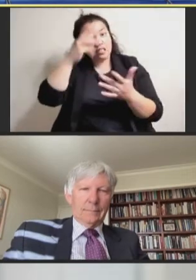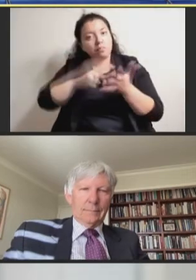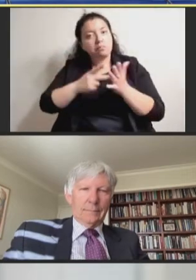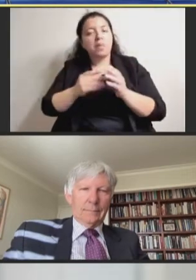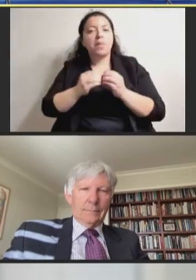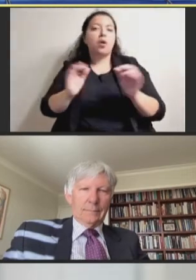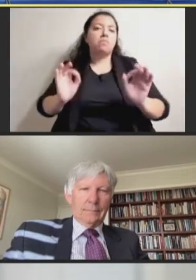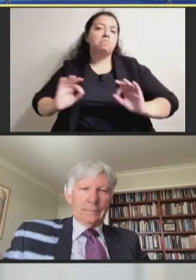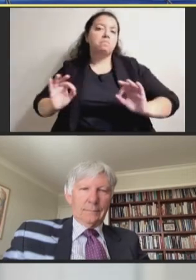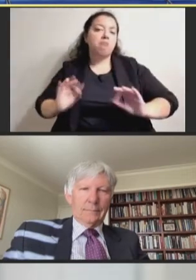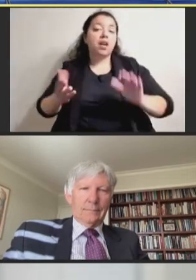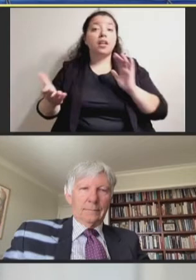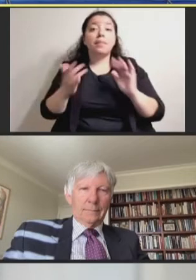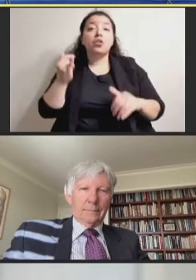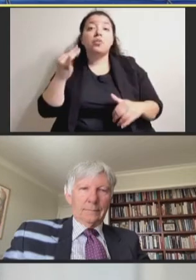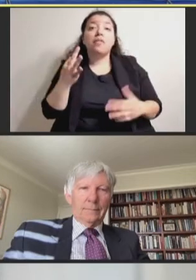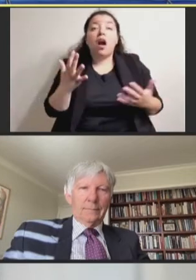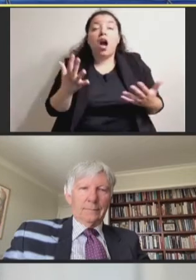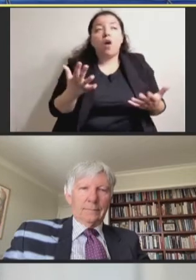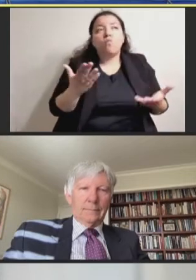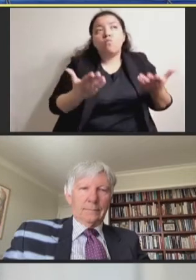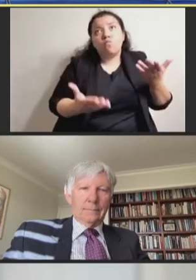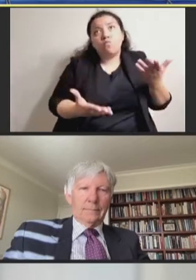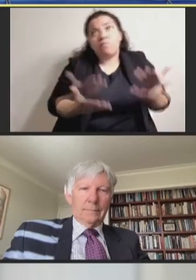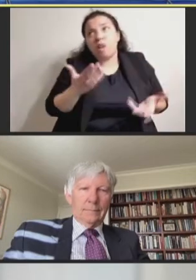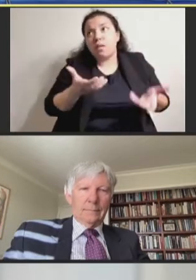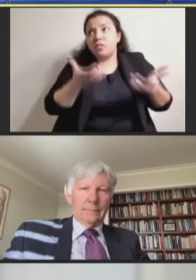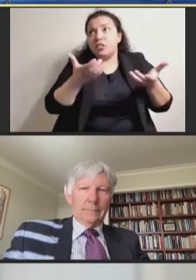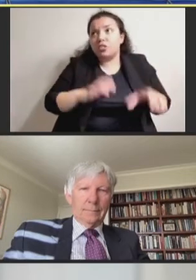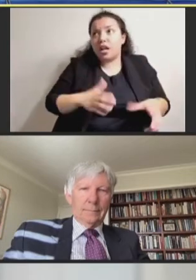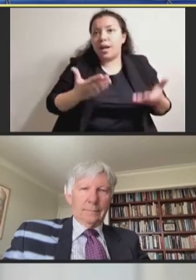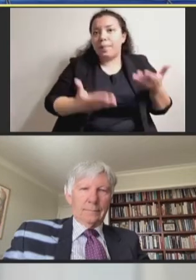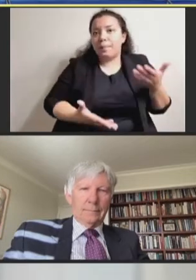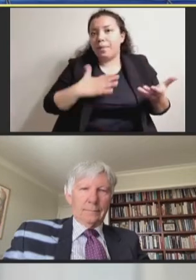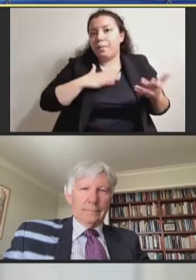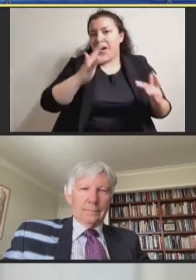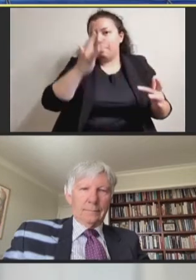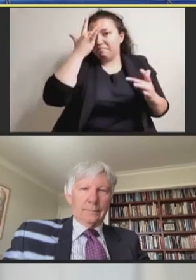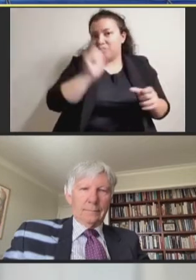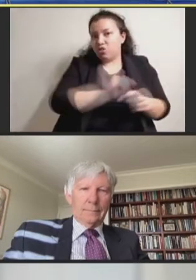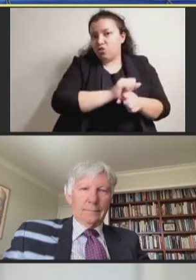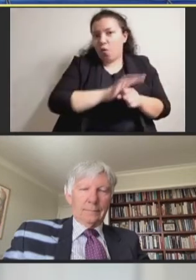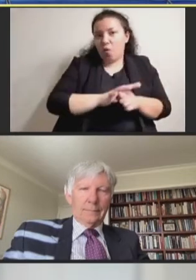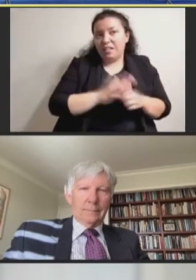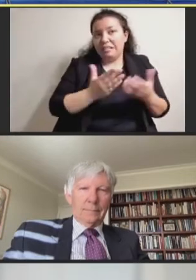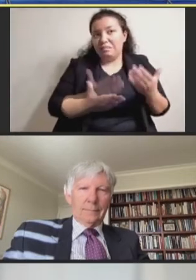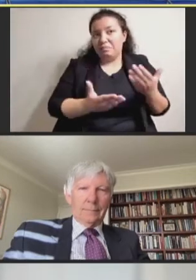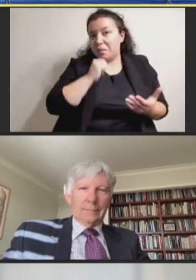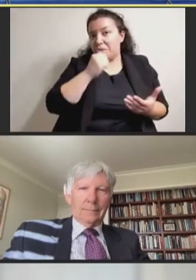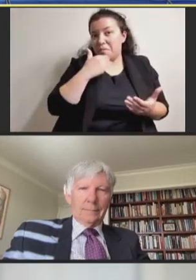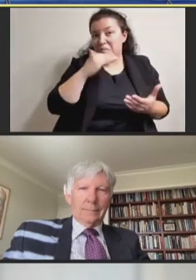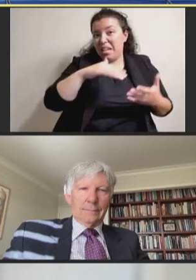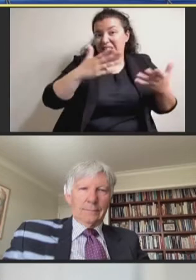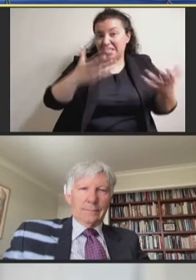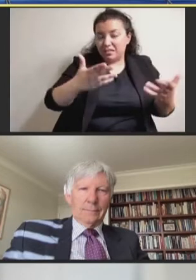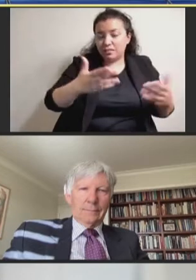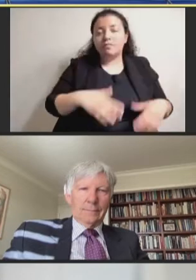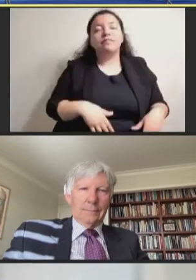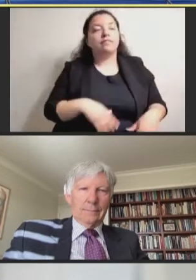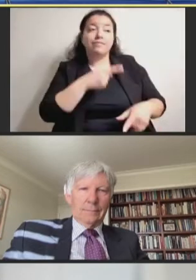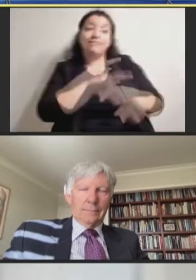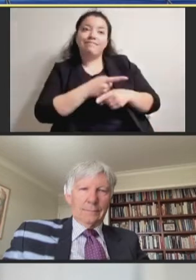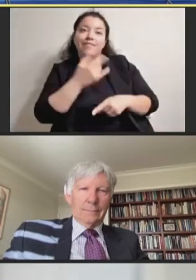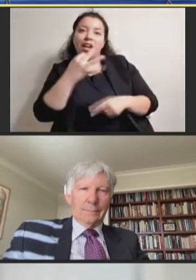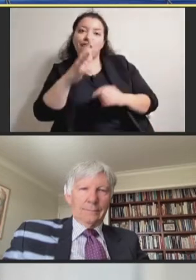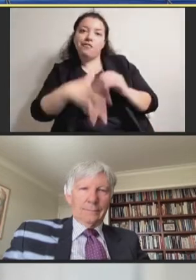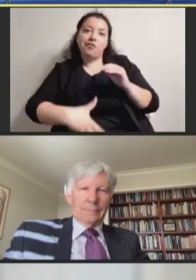I'll just have a mild case of COVID this time. And then you throw the additional complication into that question of,